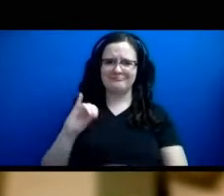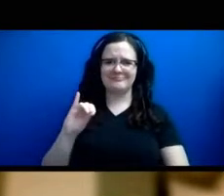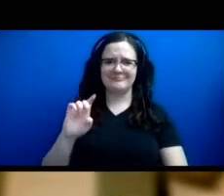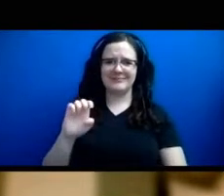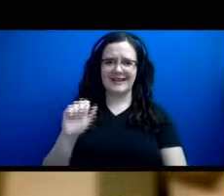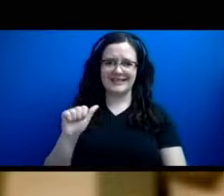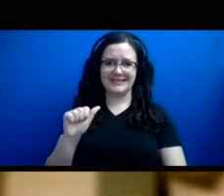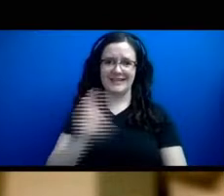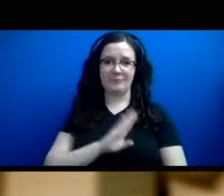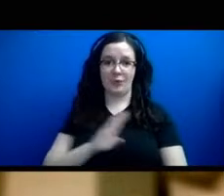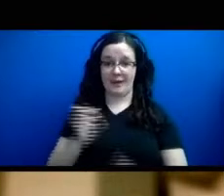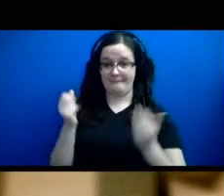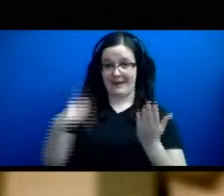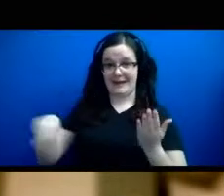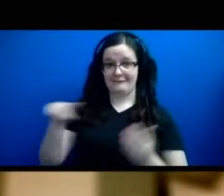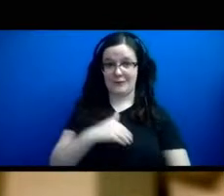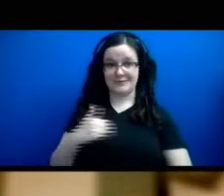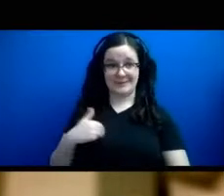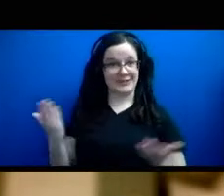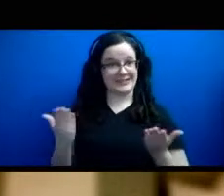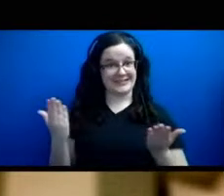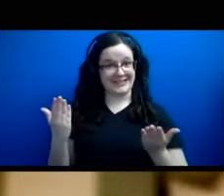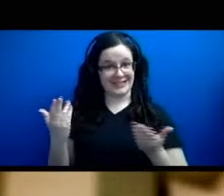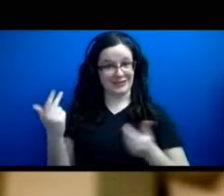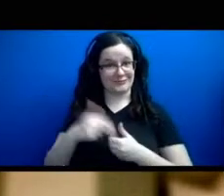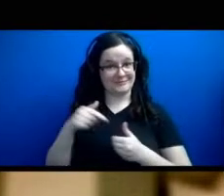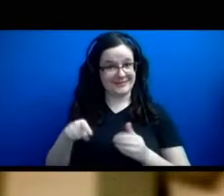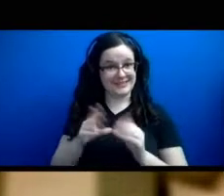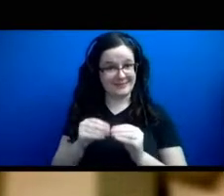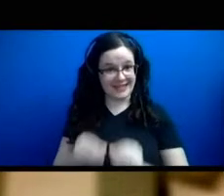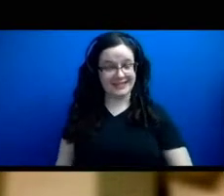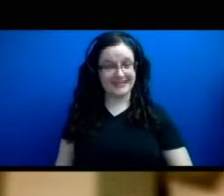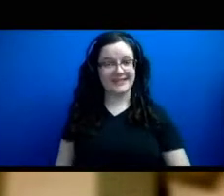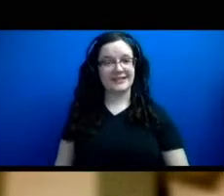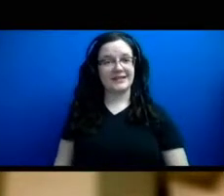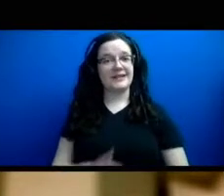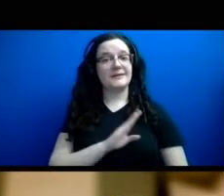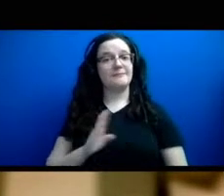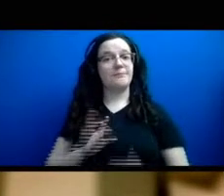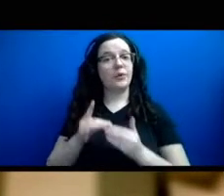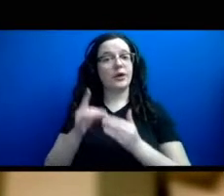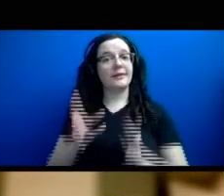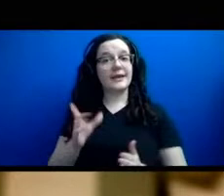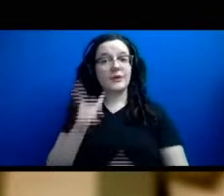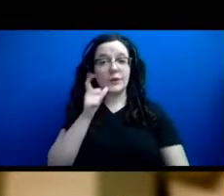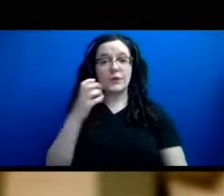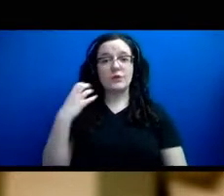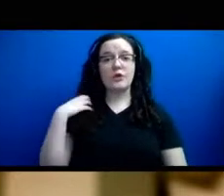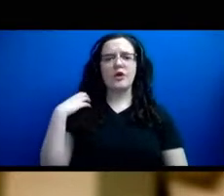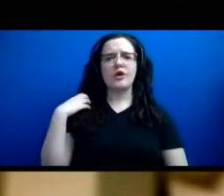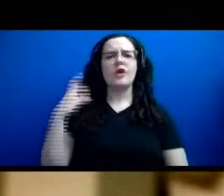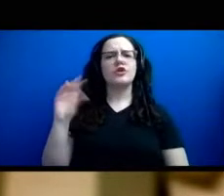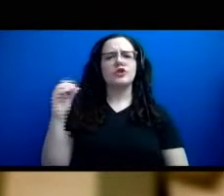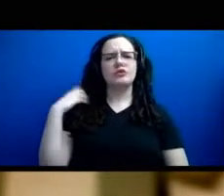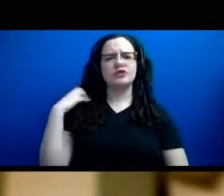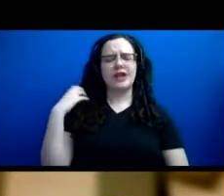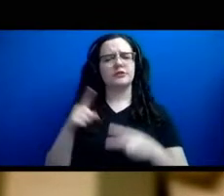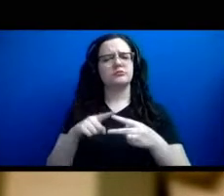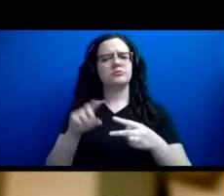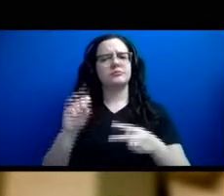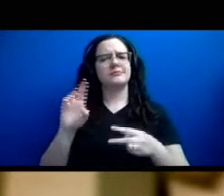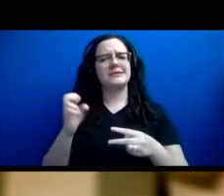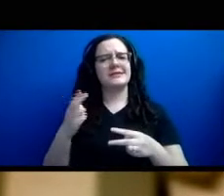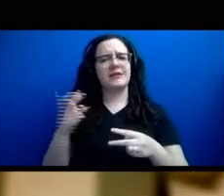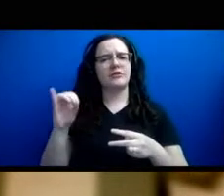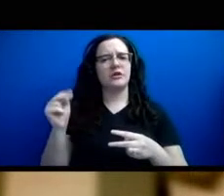of whom are here with us this evening. The board is led by co-chairs Sarah Johnstone and